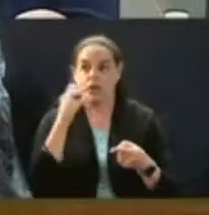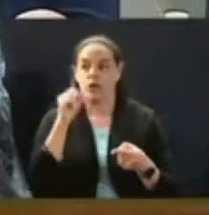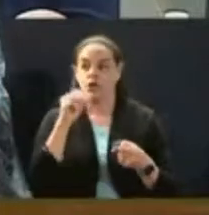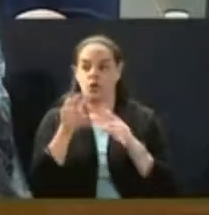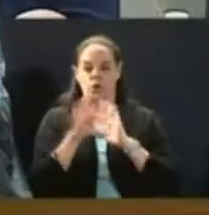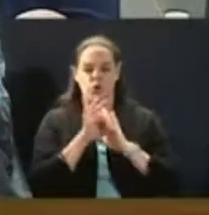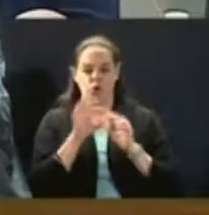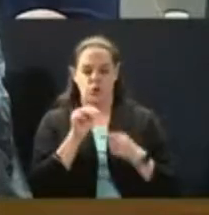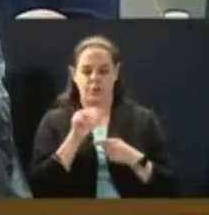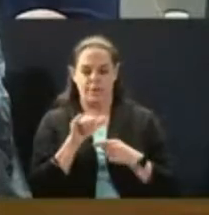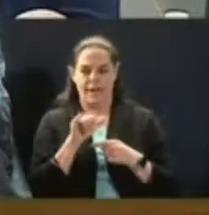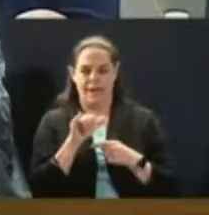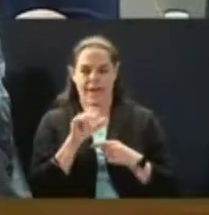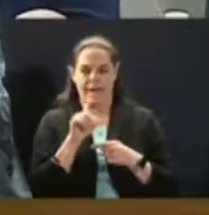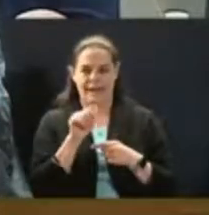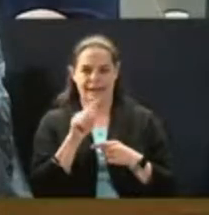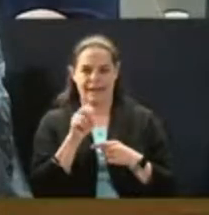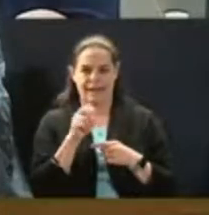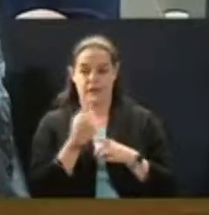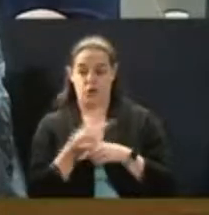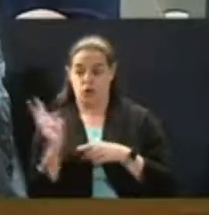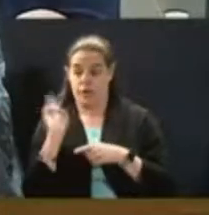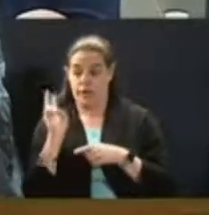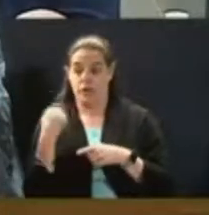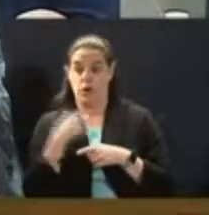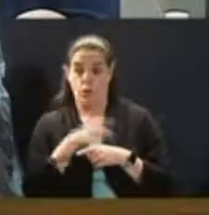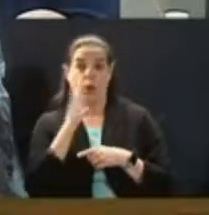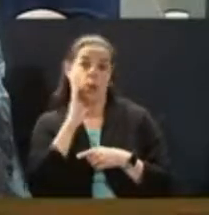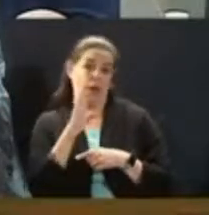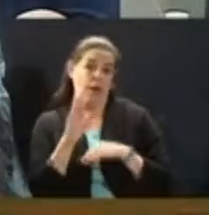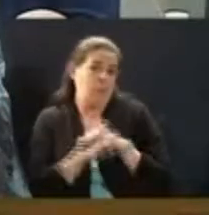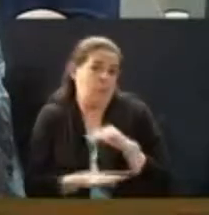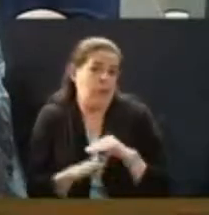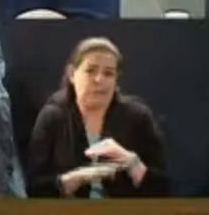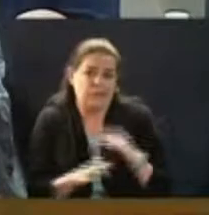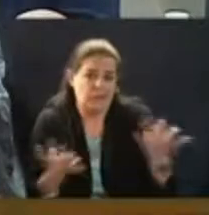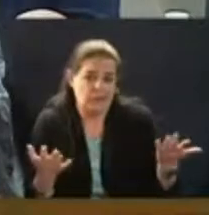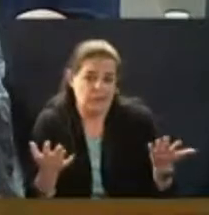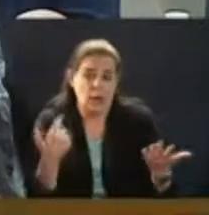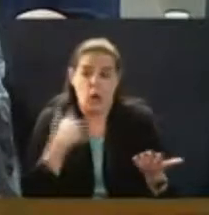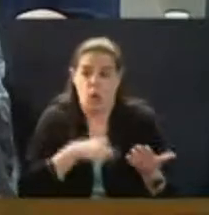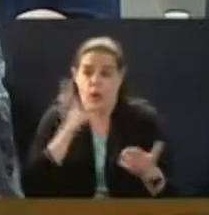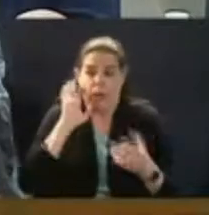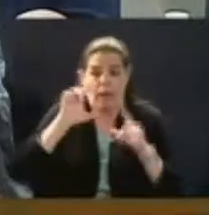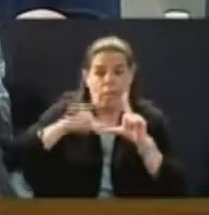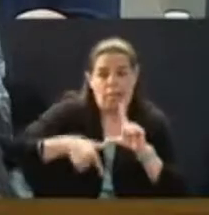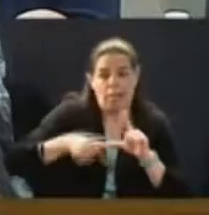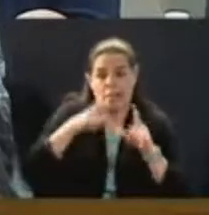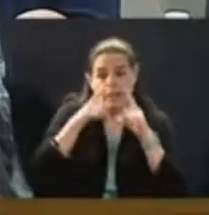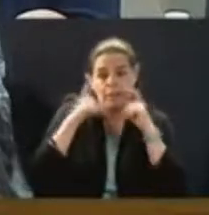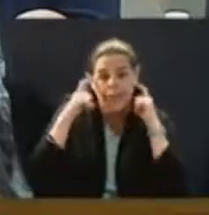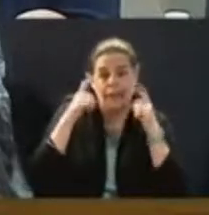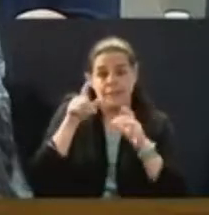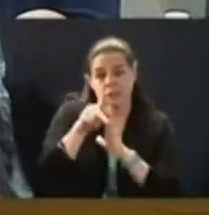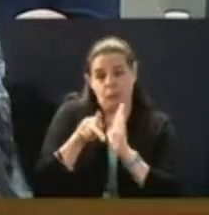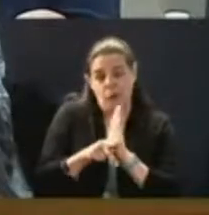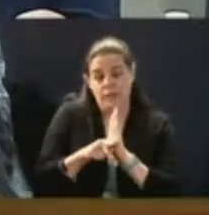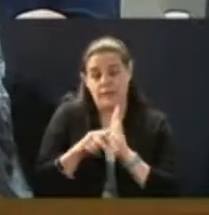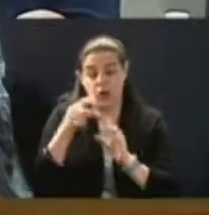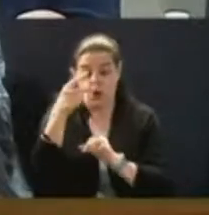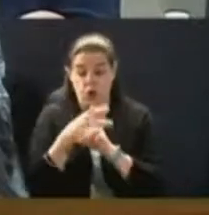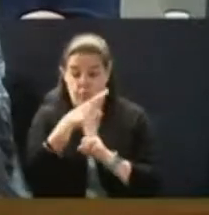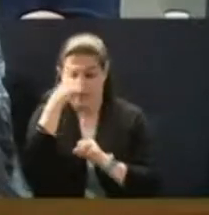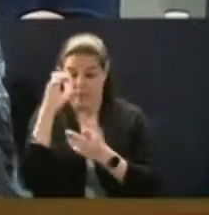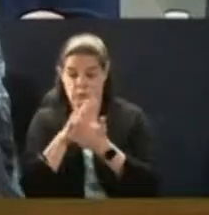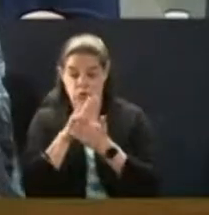of May, 2 weeks ago, we would in effect said, we're gonna sunset a mask policy, and then for 2 months of summer school, we